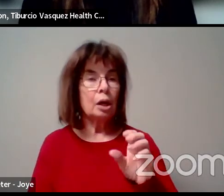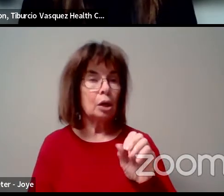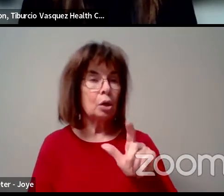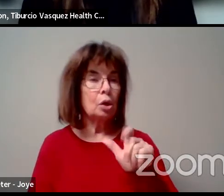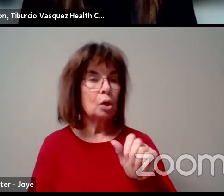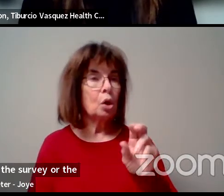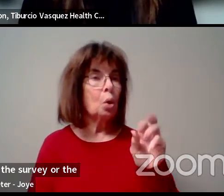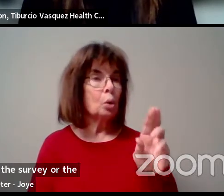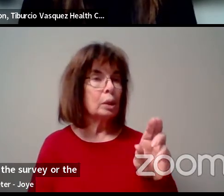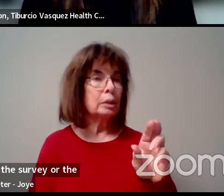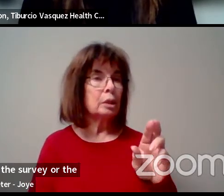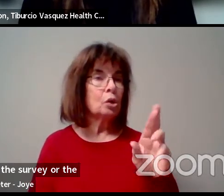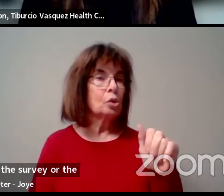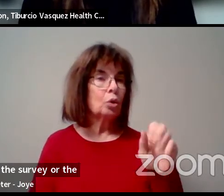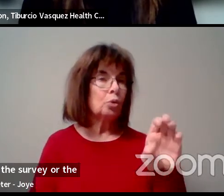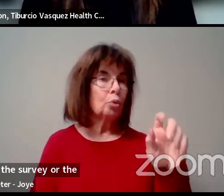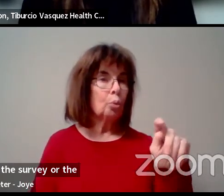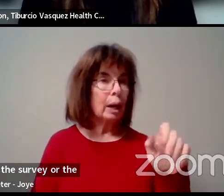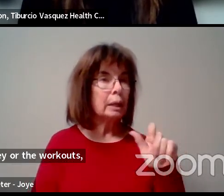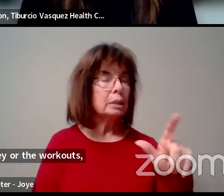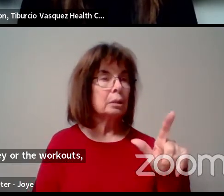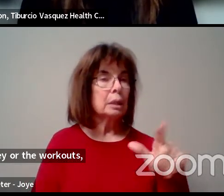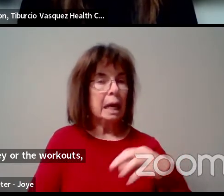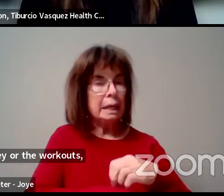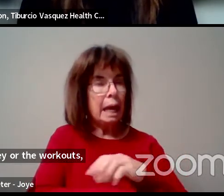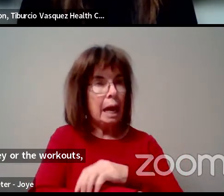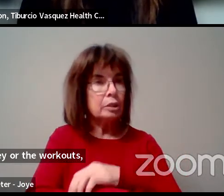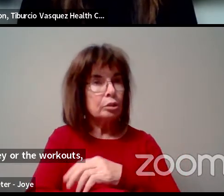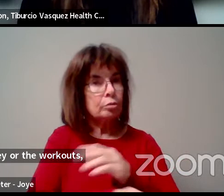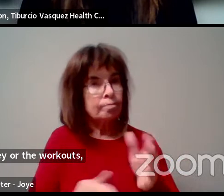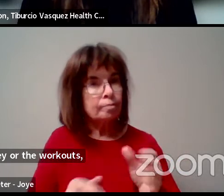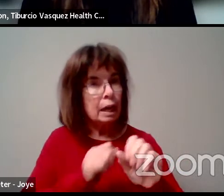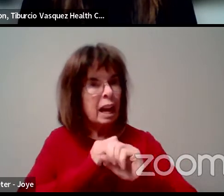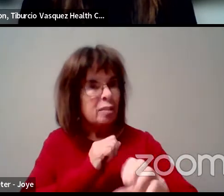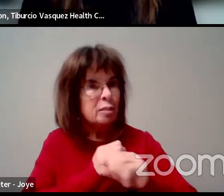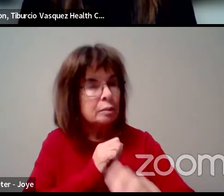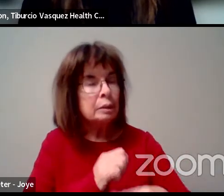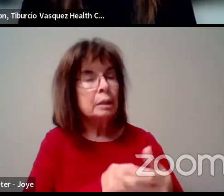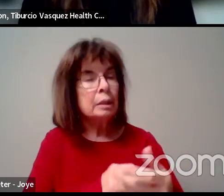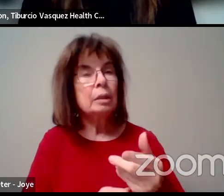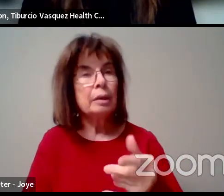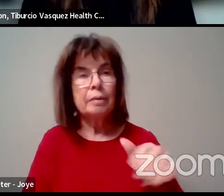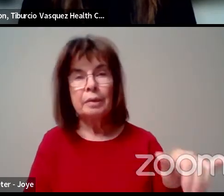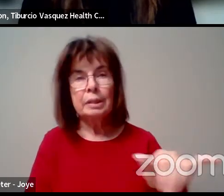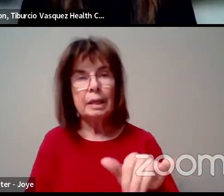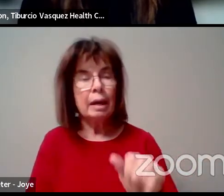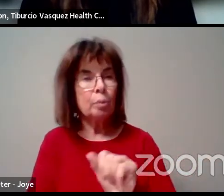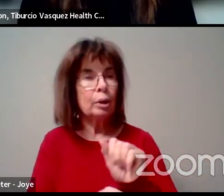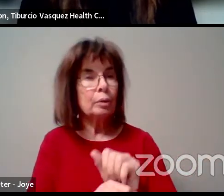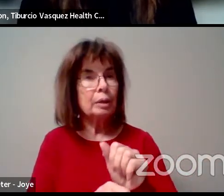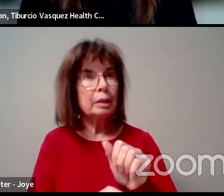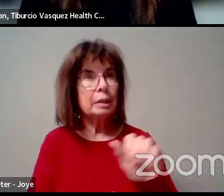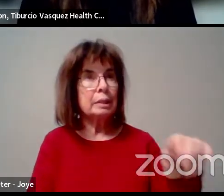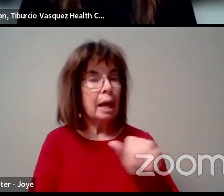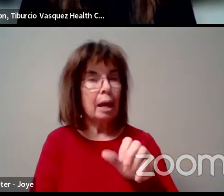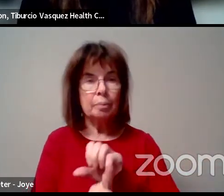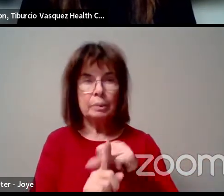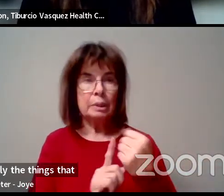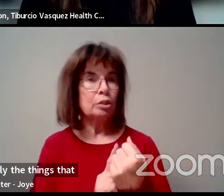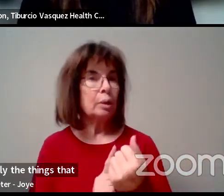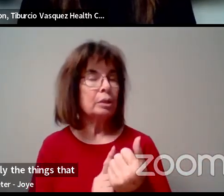campaign and the screening that we were able to do in the same kind of setting that we were able to offer vaccine and